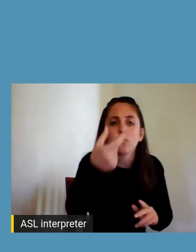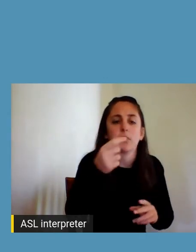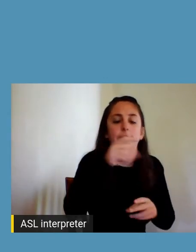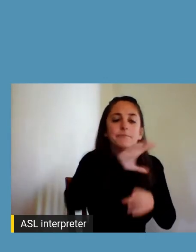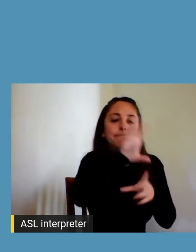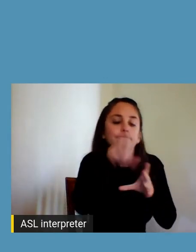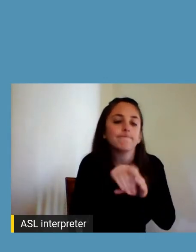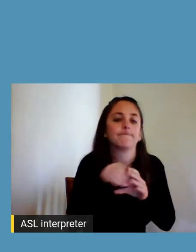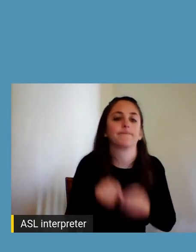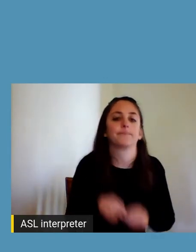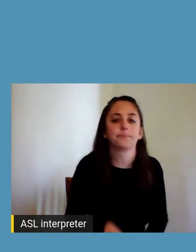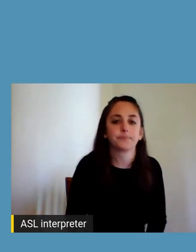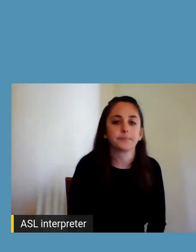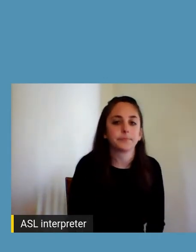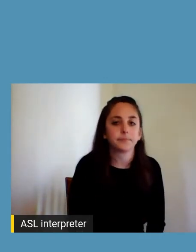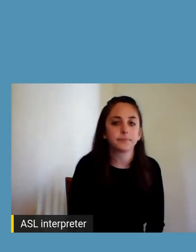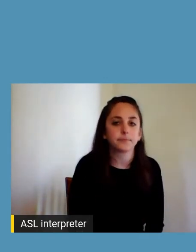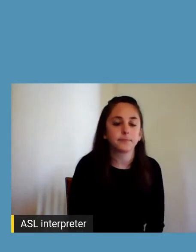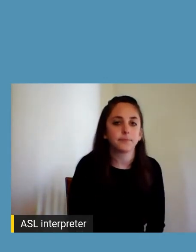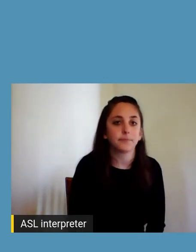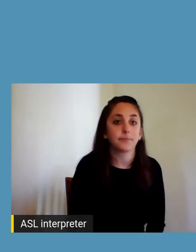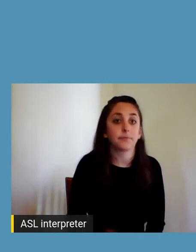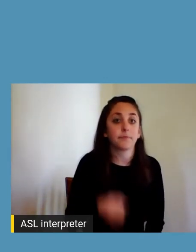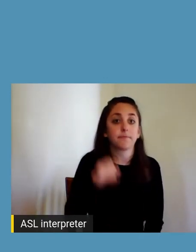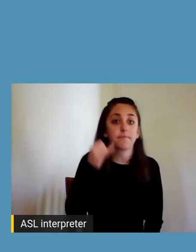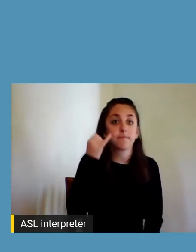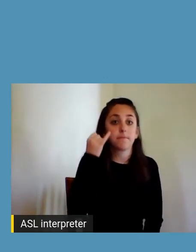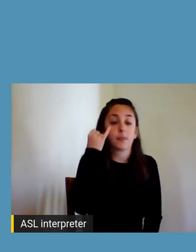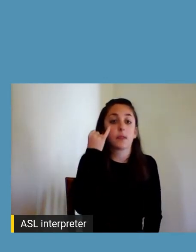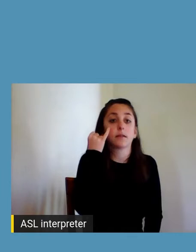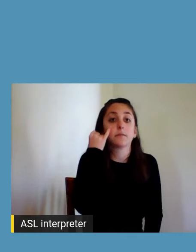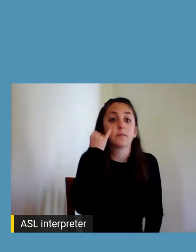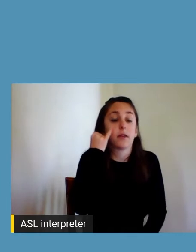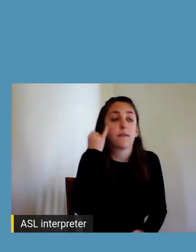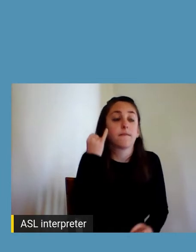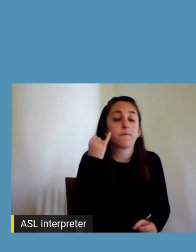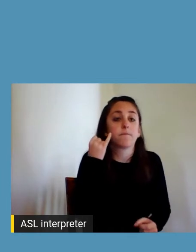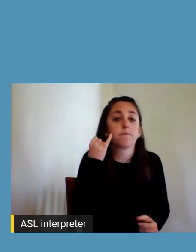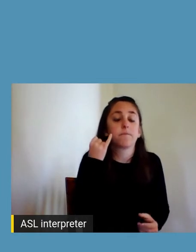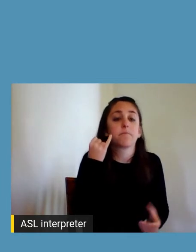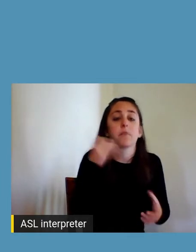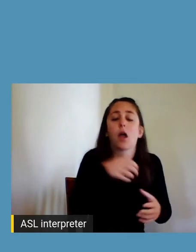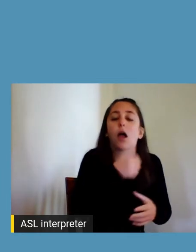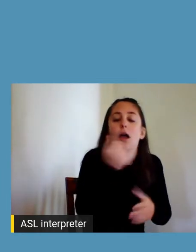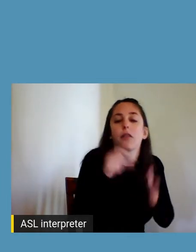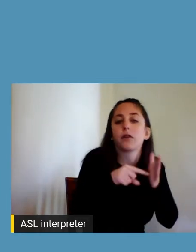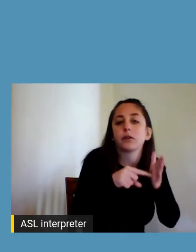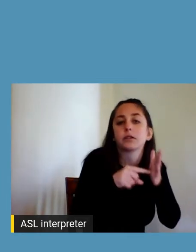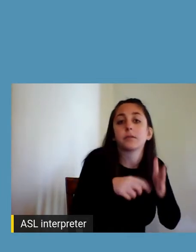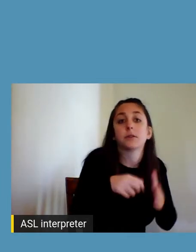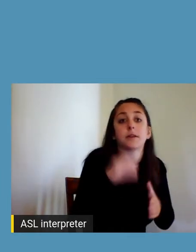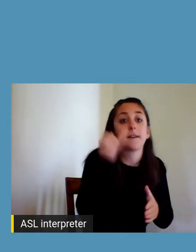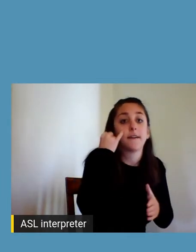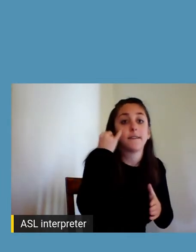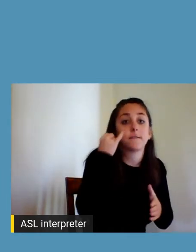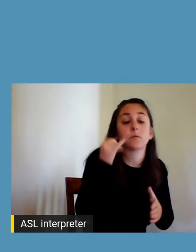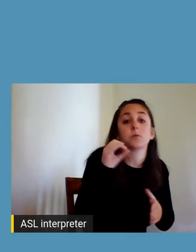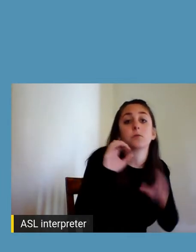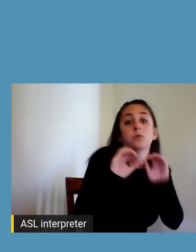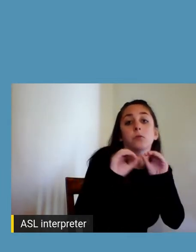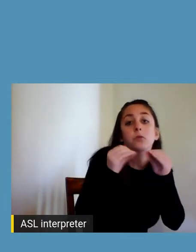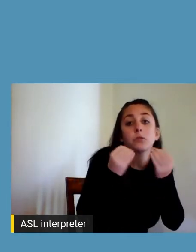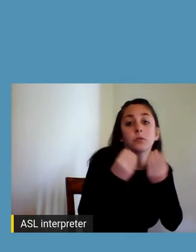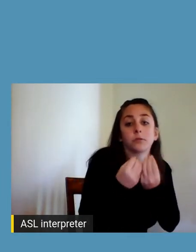you get per post. If you want to be regarded, here's another example. If you want to be regarded as an organization, maybe that's breaking the mold